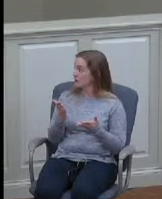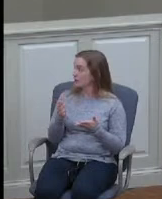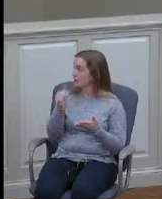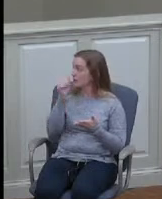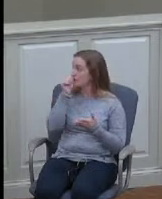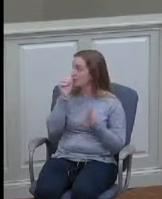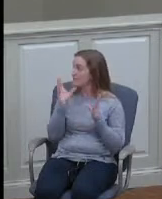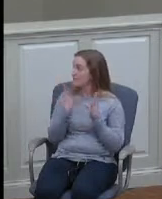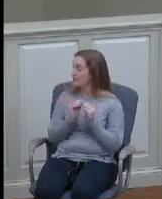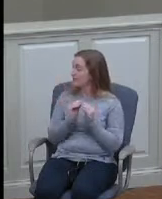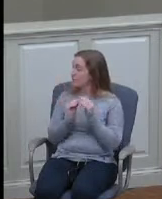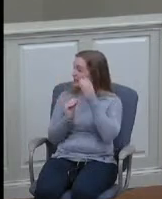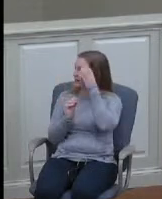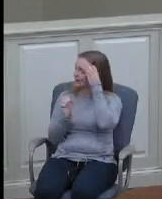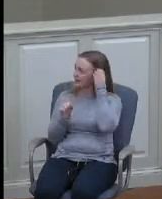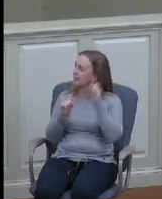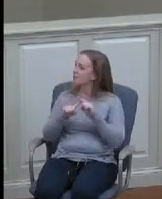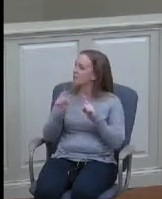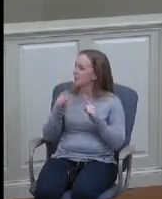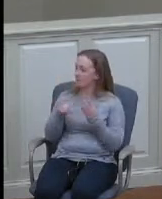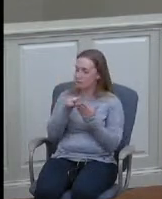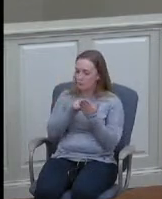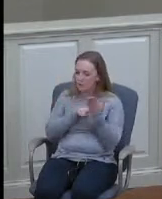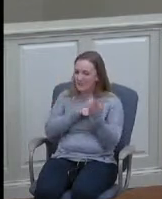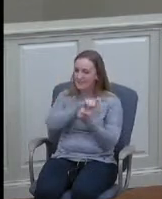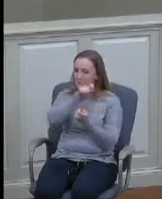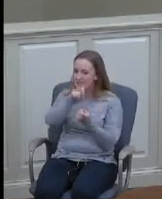Yeah, but you gotta have some.